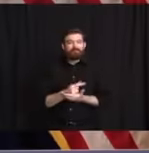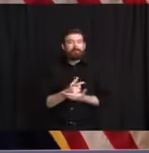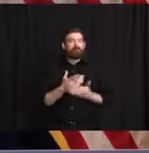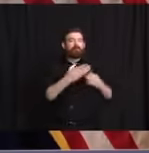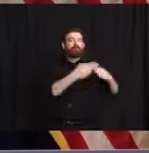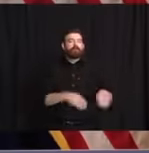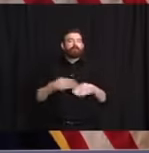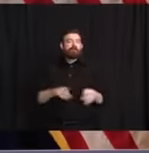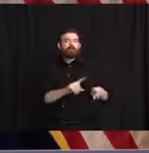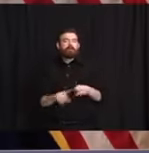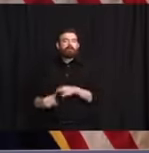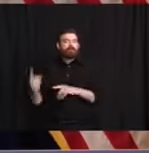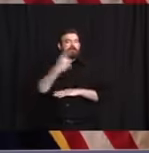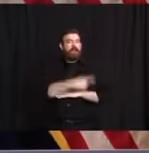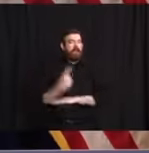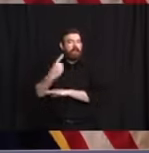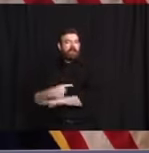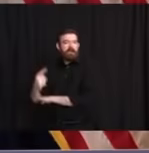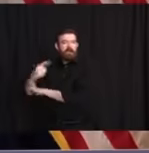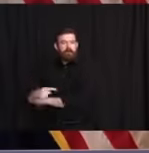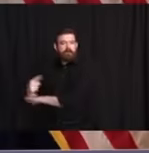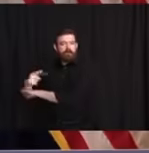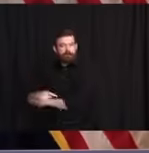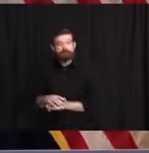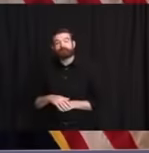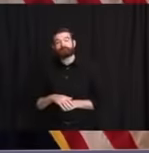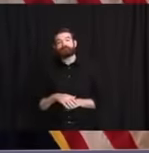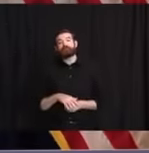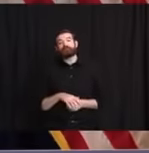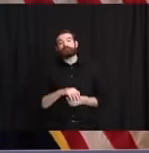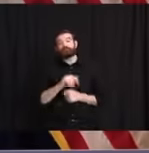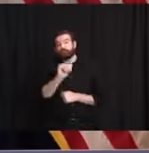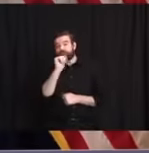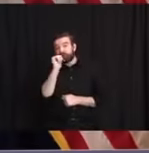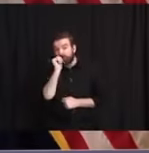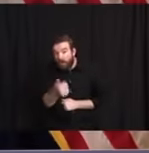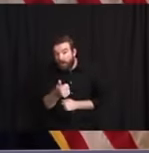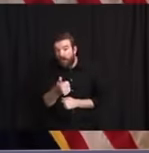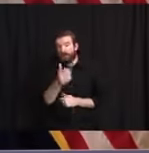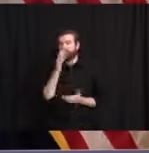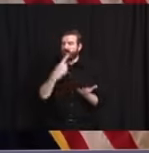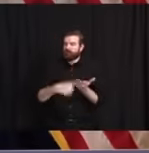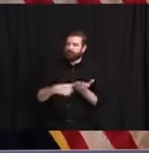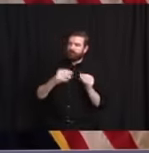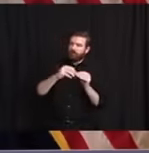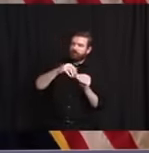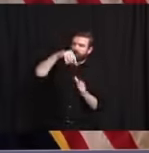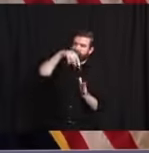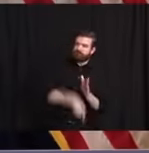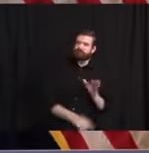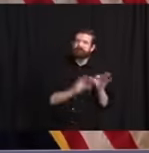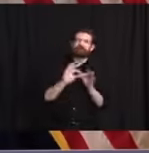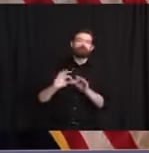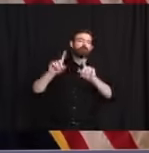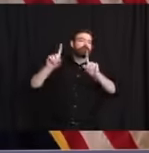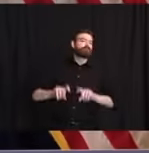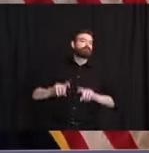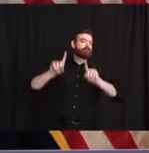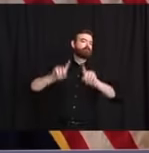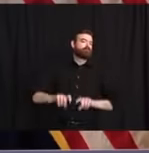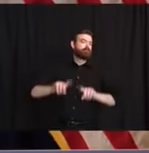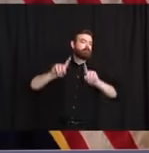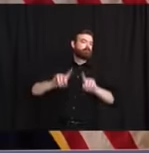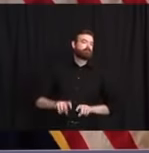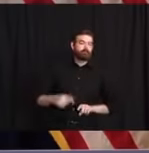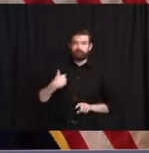not mistaken, we're going to talk about testing in a little bit more depth than we have for the past couple of weeks. We have already, just to